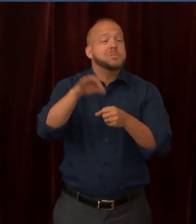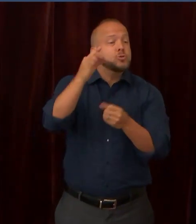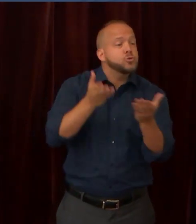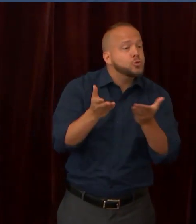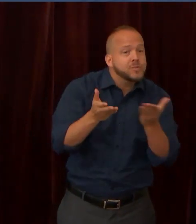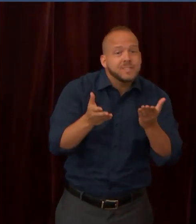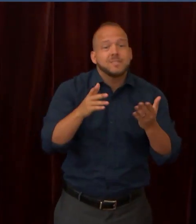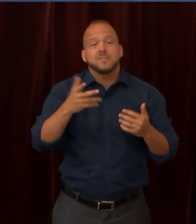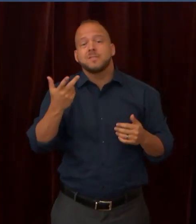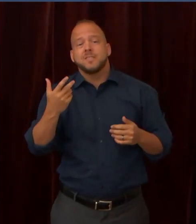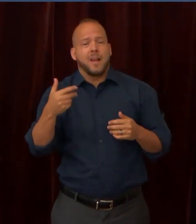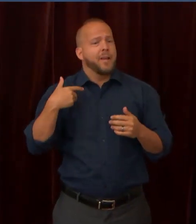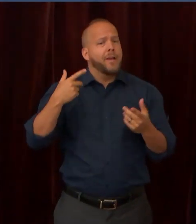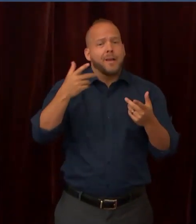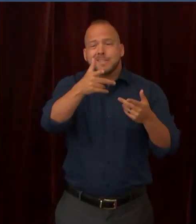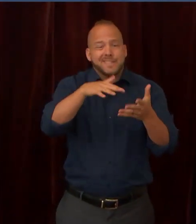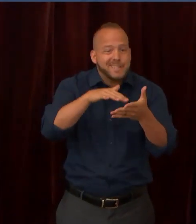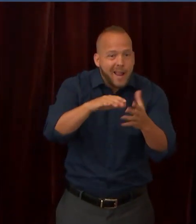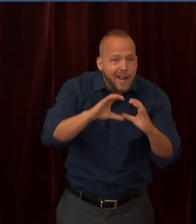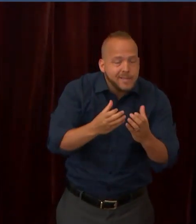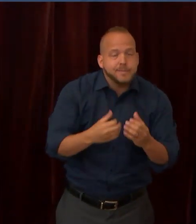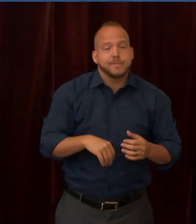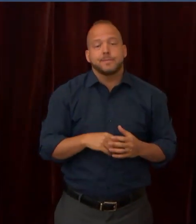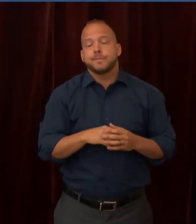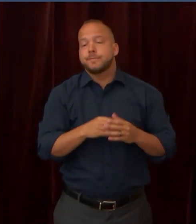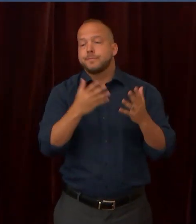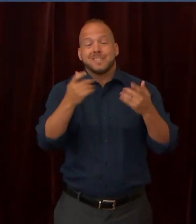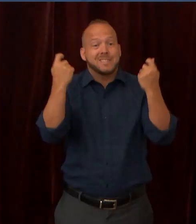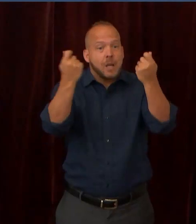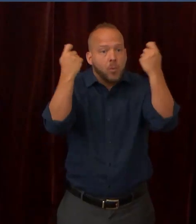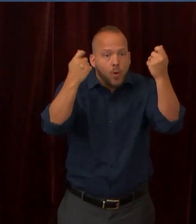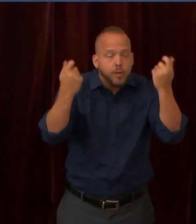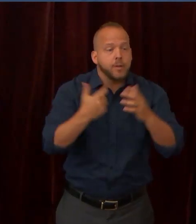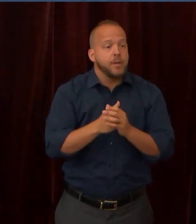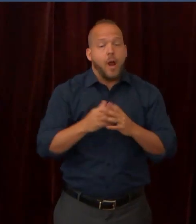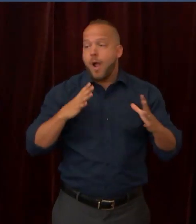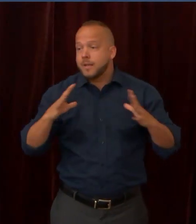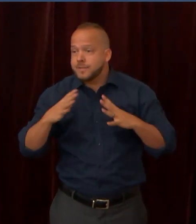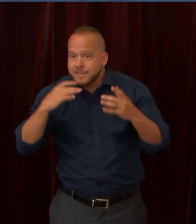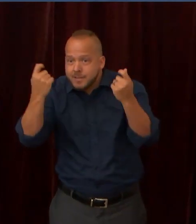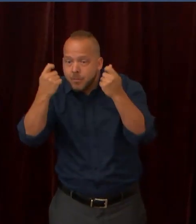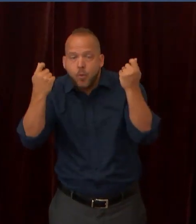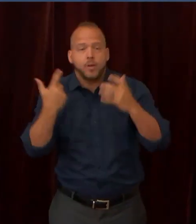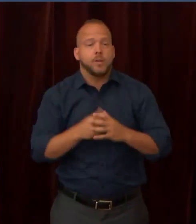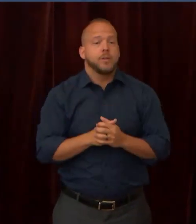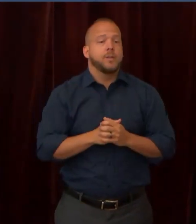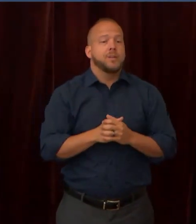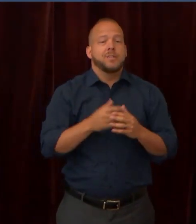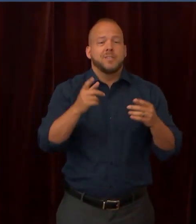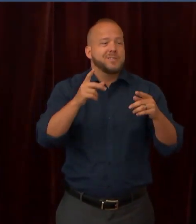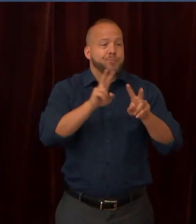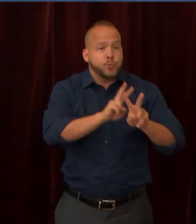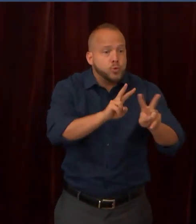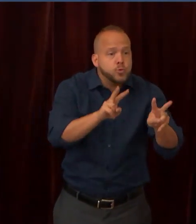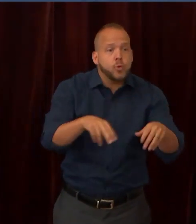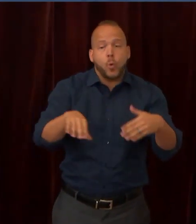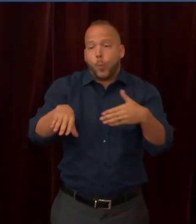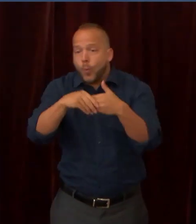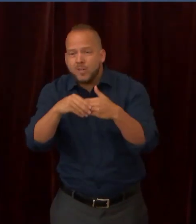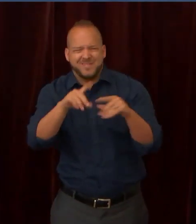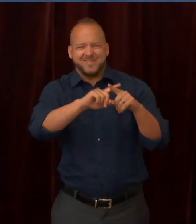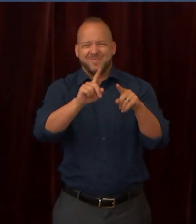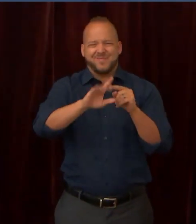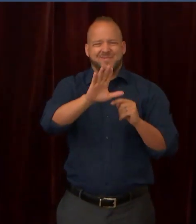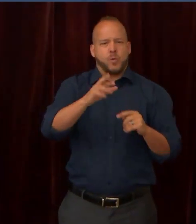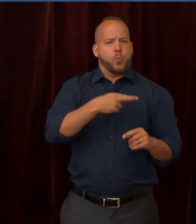classes, religious ceremonies, religious holiday celebrations, weddings, and funerals. This also means there's no limit, as I've